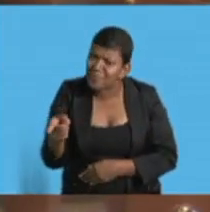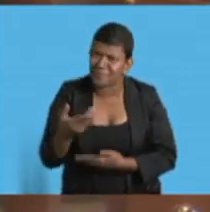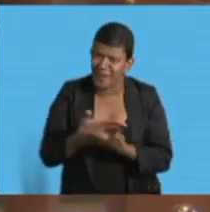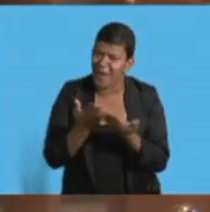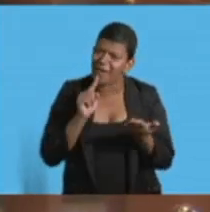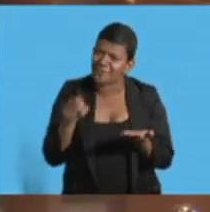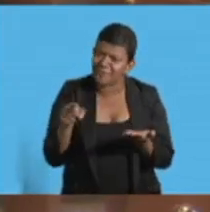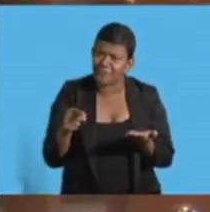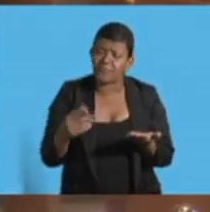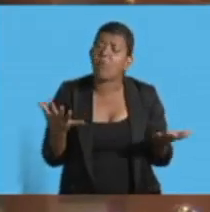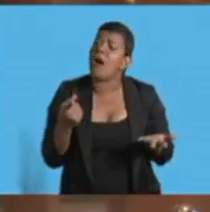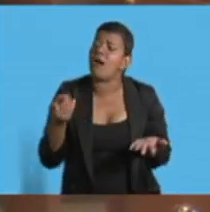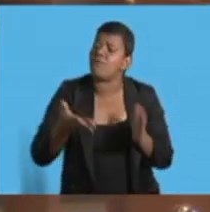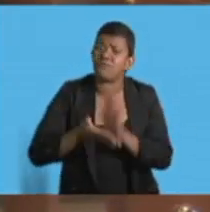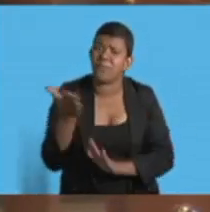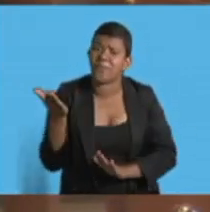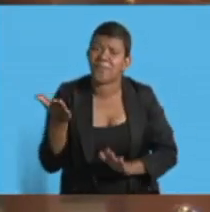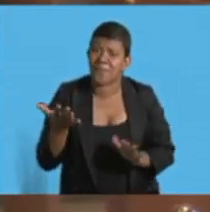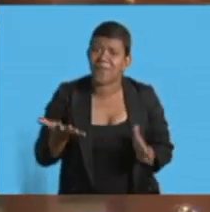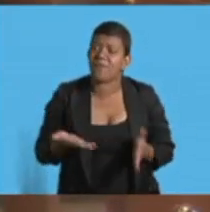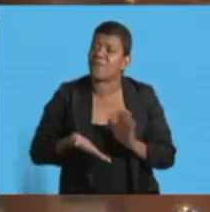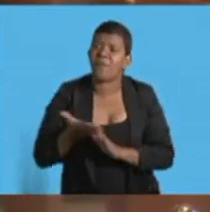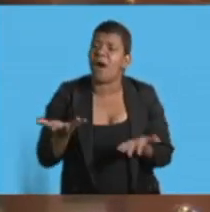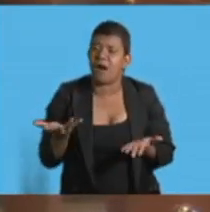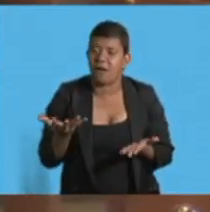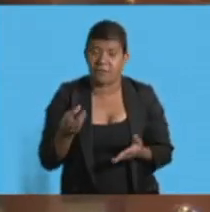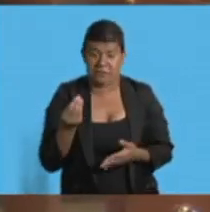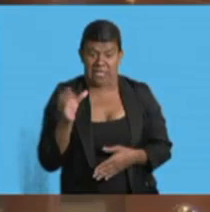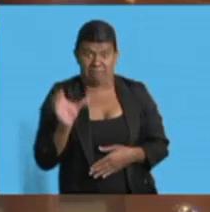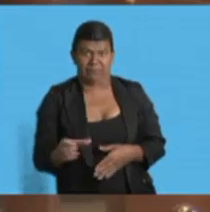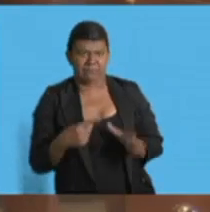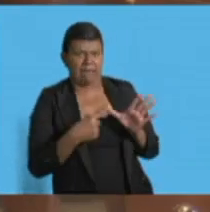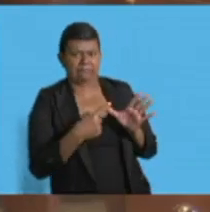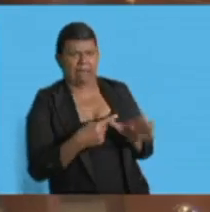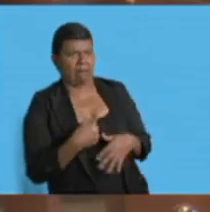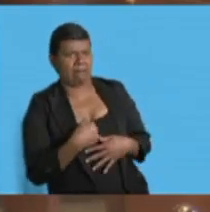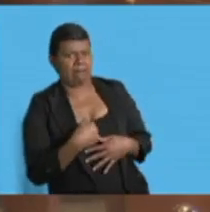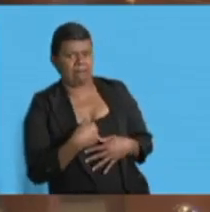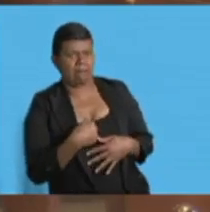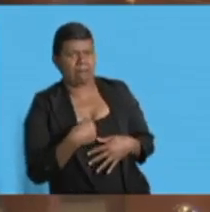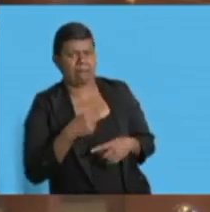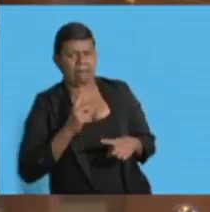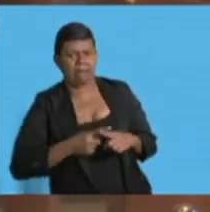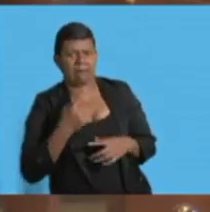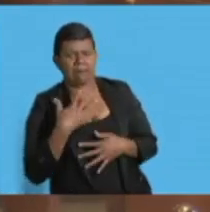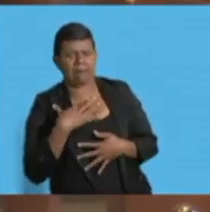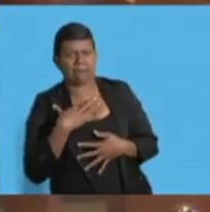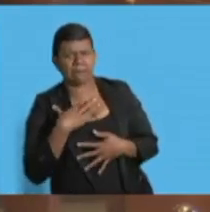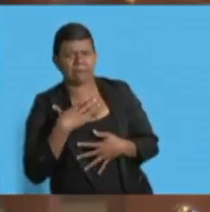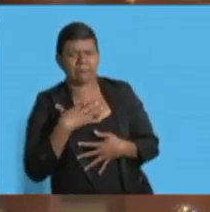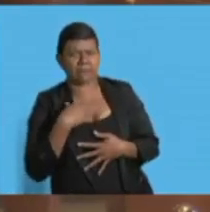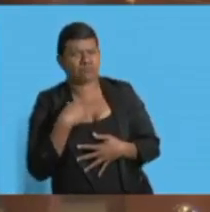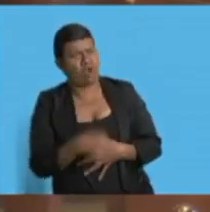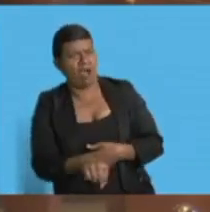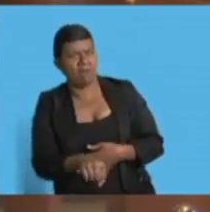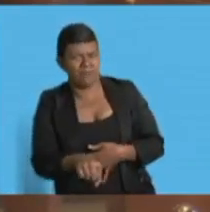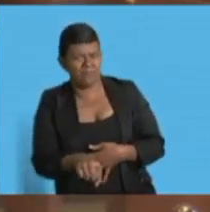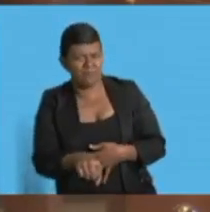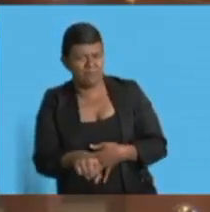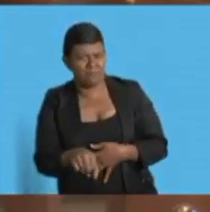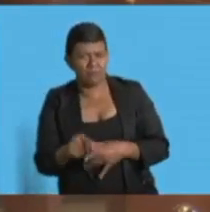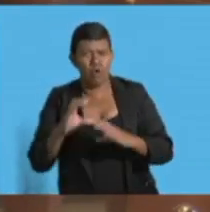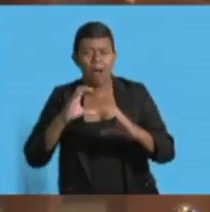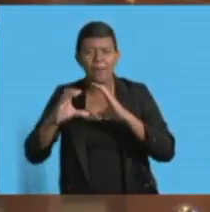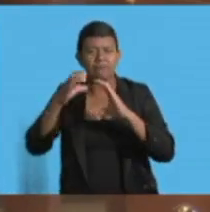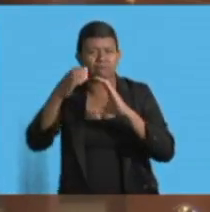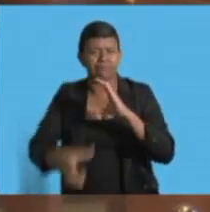where are you heading to?" The second person response would be immediately warai, meaning no, or I don't